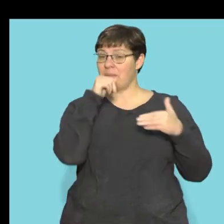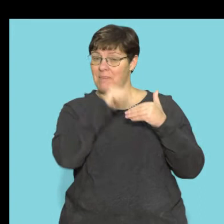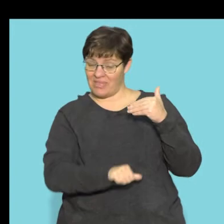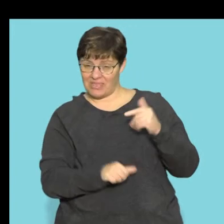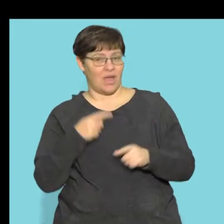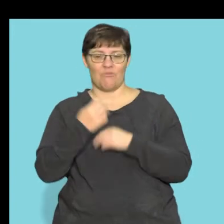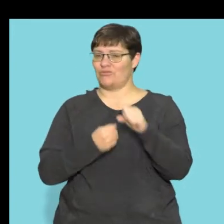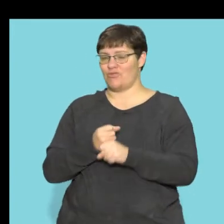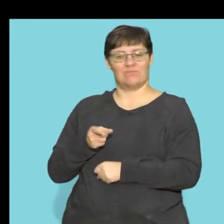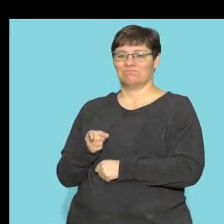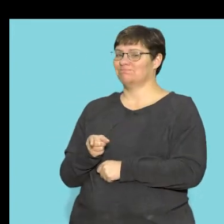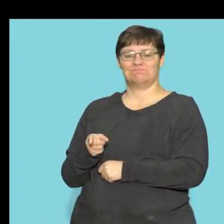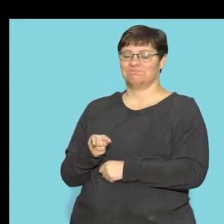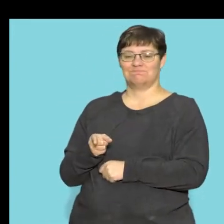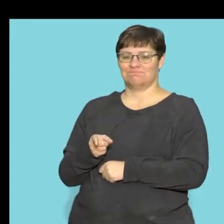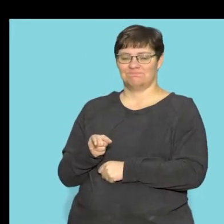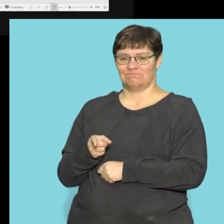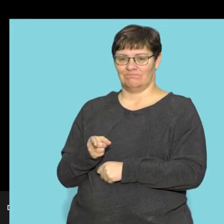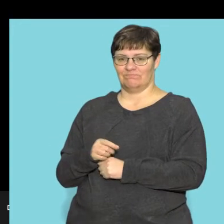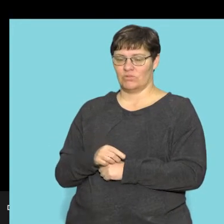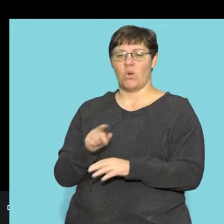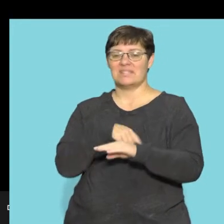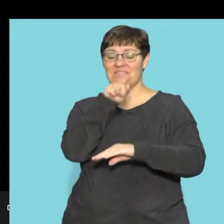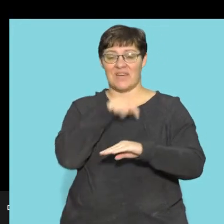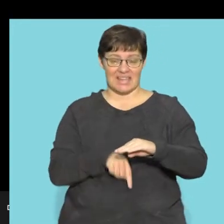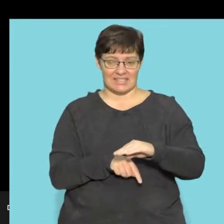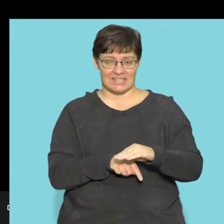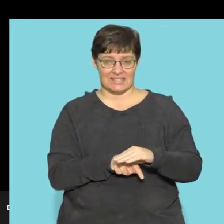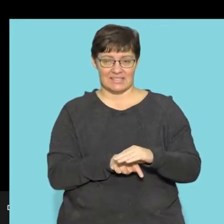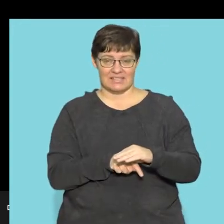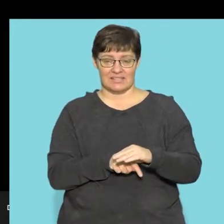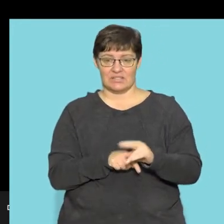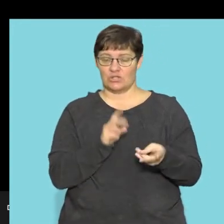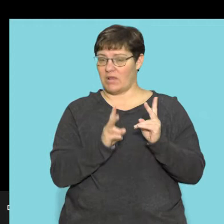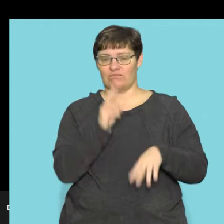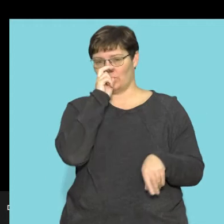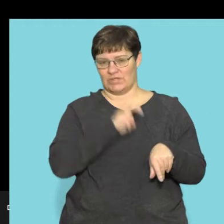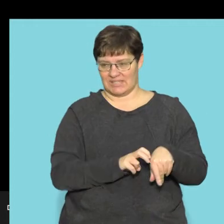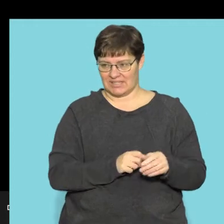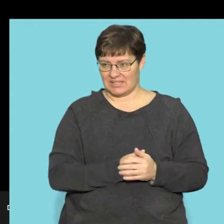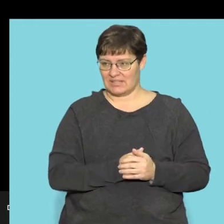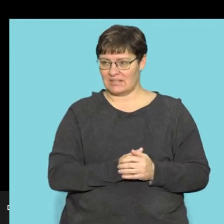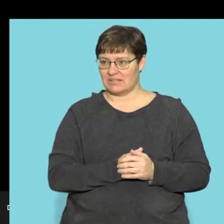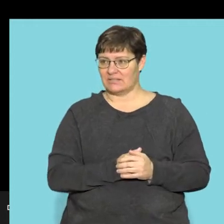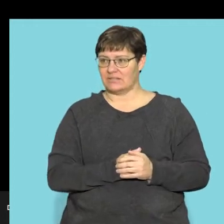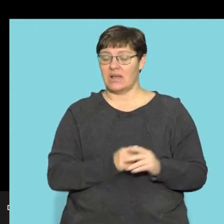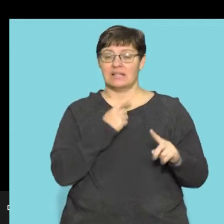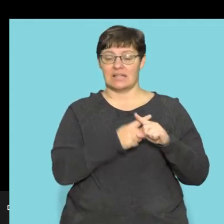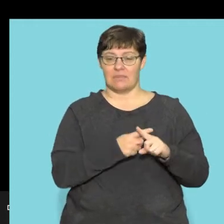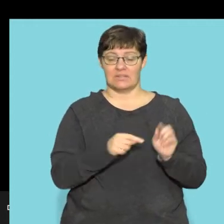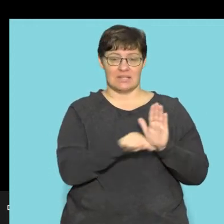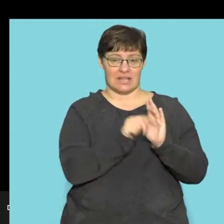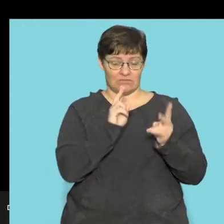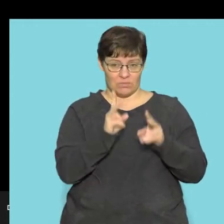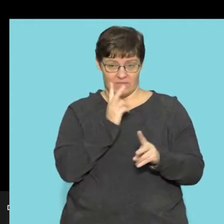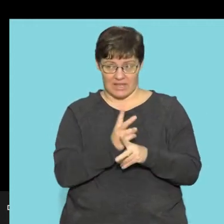how many months? So actually we did not really need to divide this by 12, right? So let me multiply